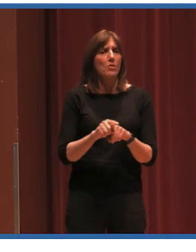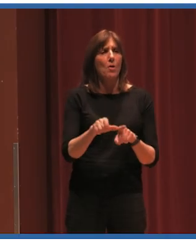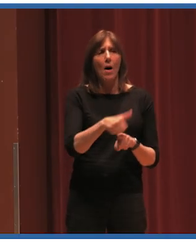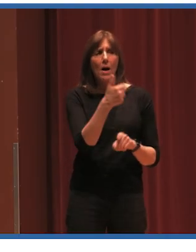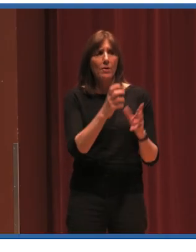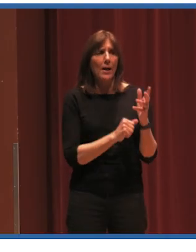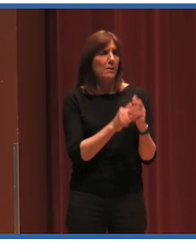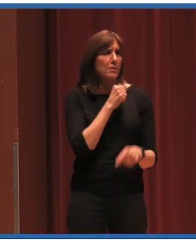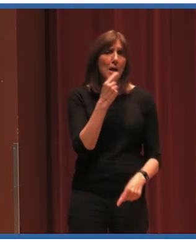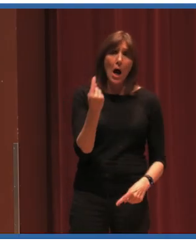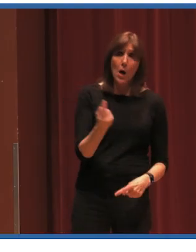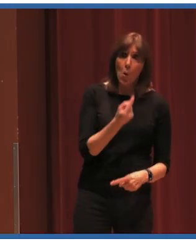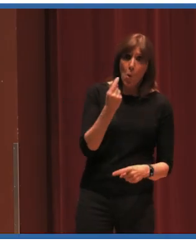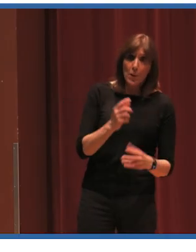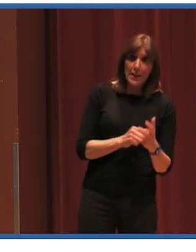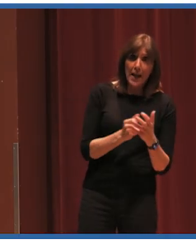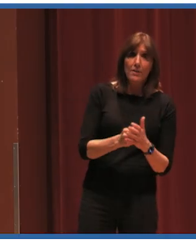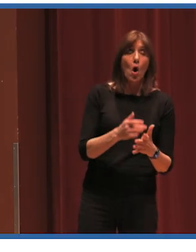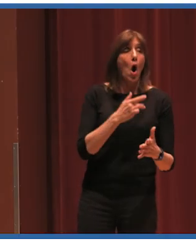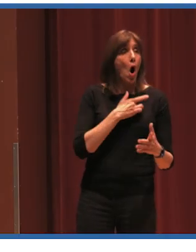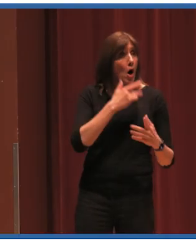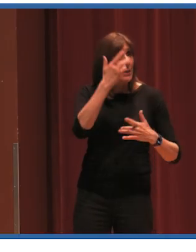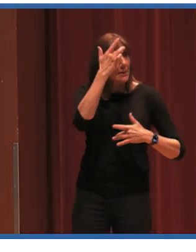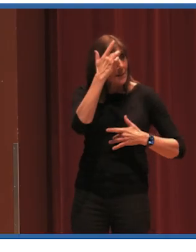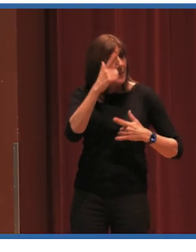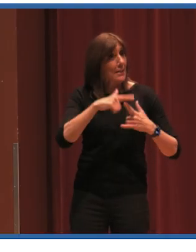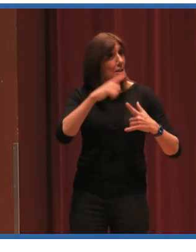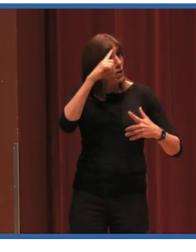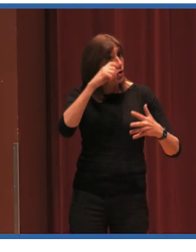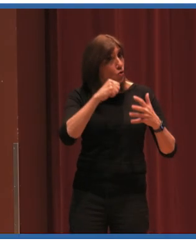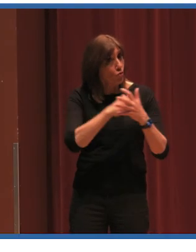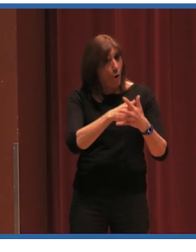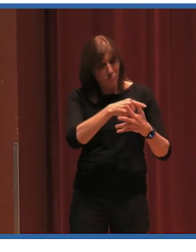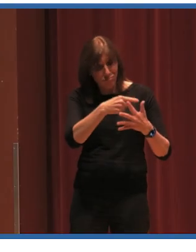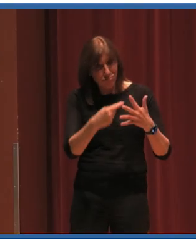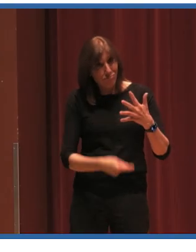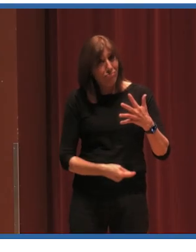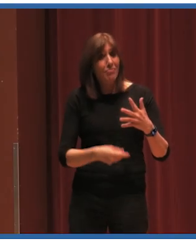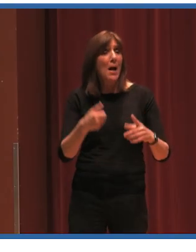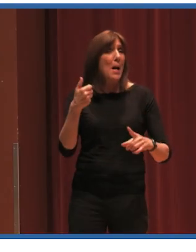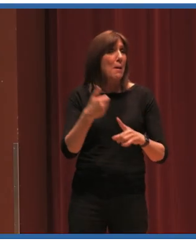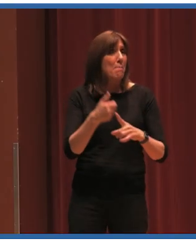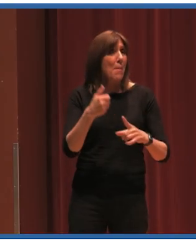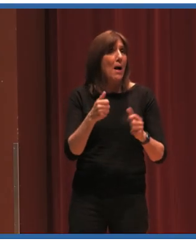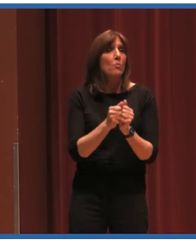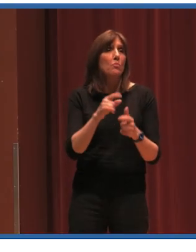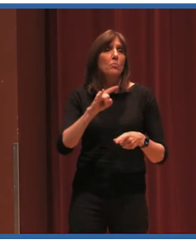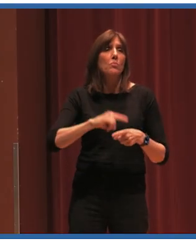just cancer, heart disease, stroke, you name it. We could impact that and lower those rates.